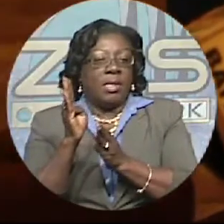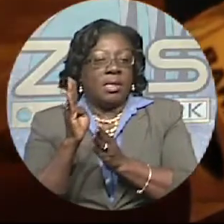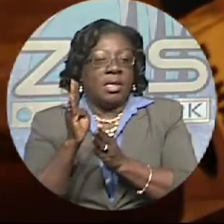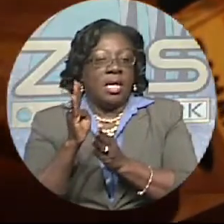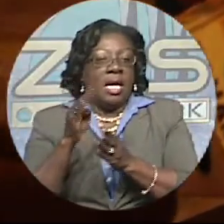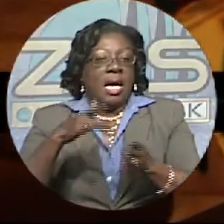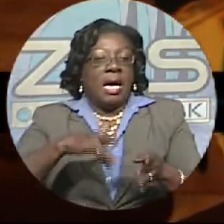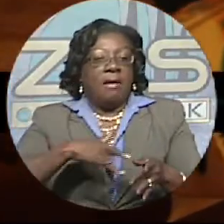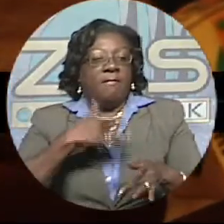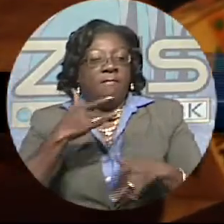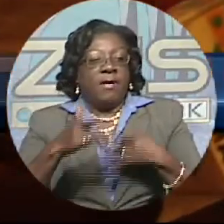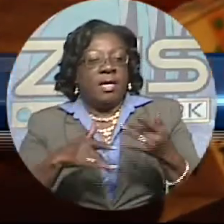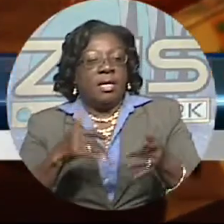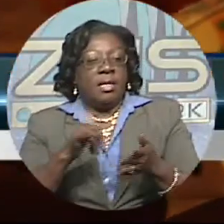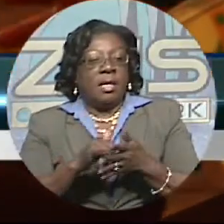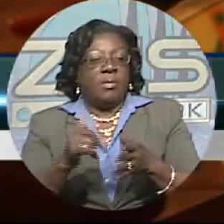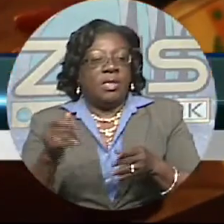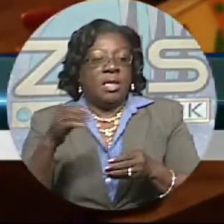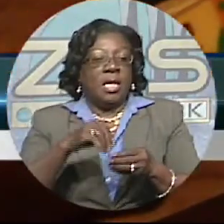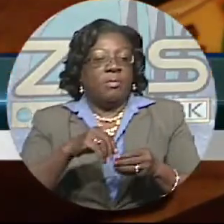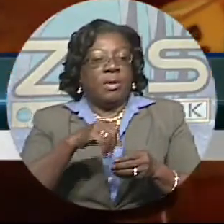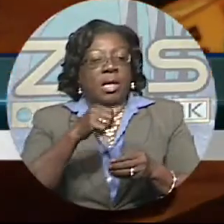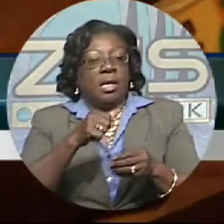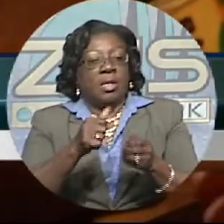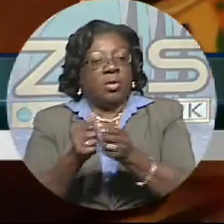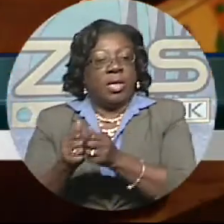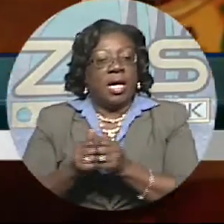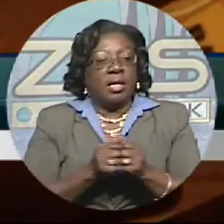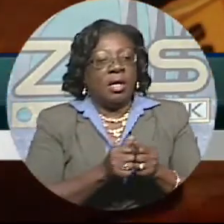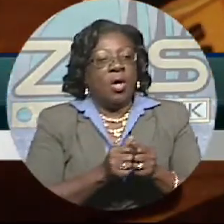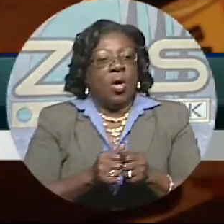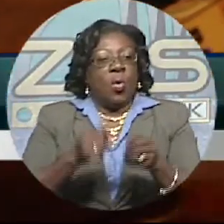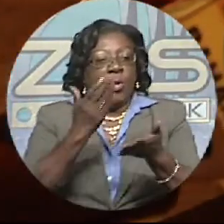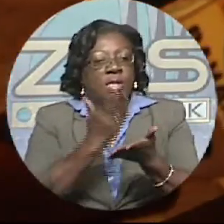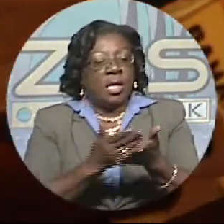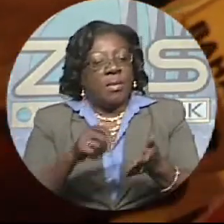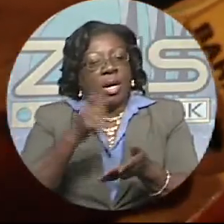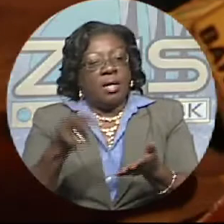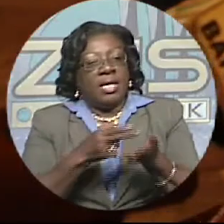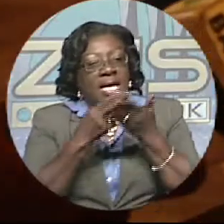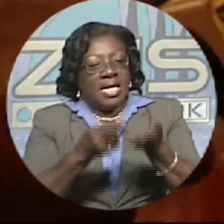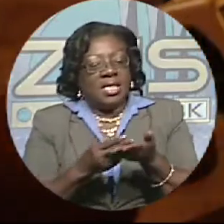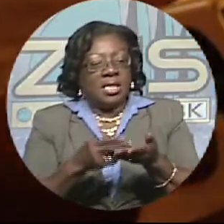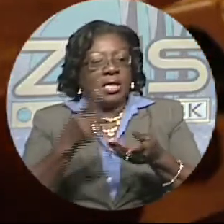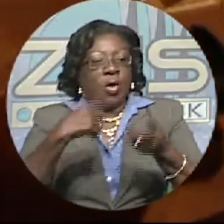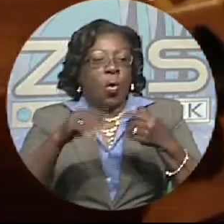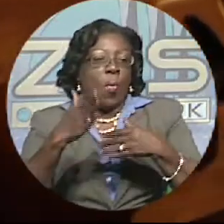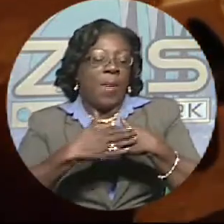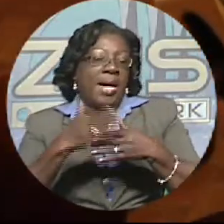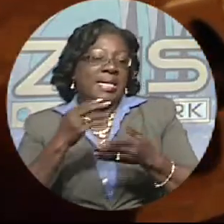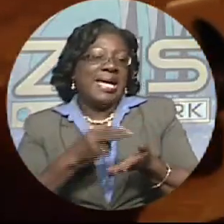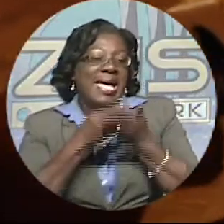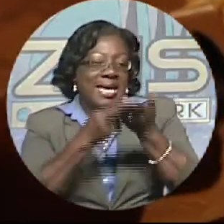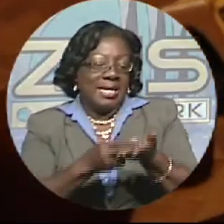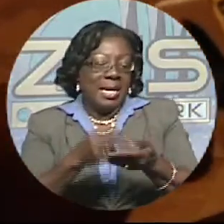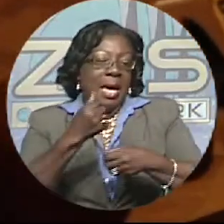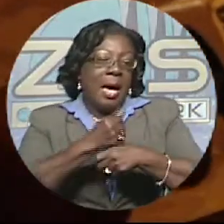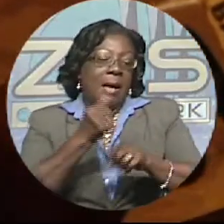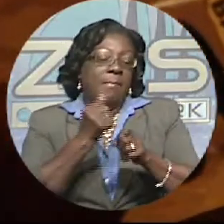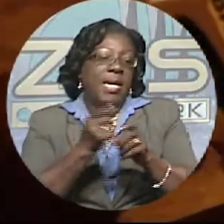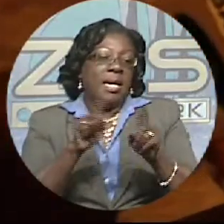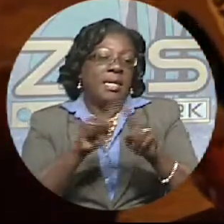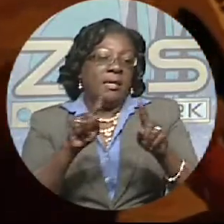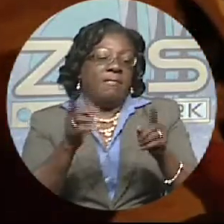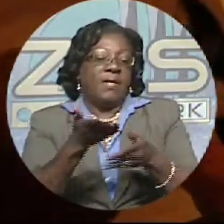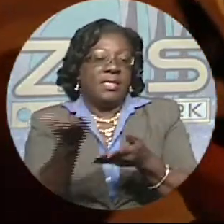should get together with some of our other counterparts and go to Haiti and try to make a difference there, so that when their people return, they would have